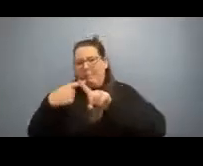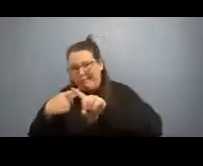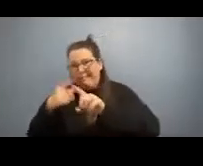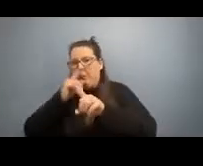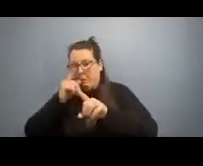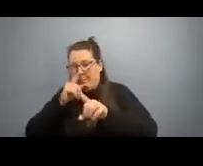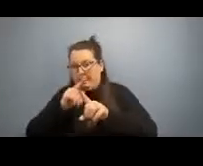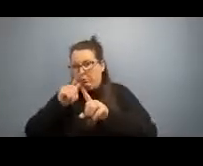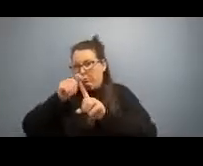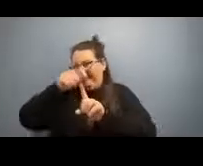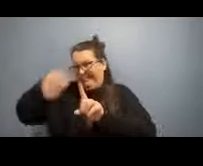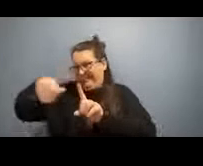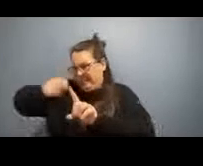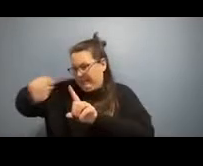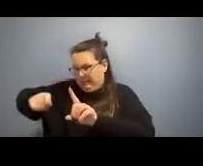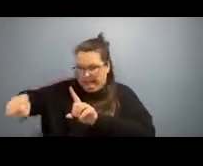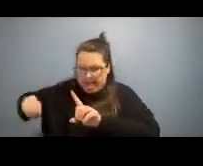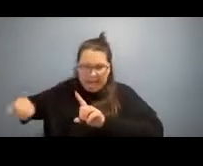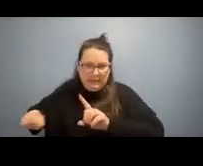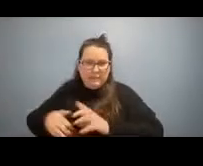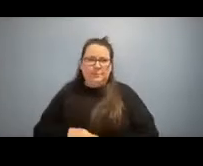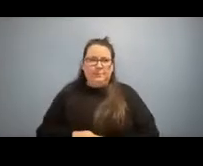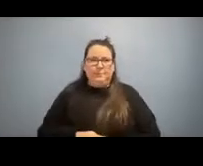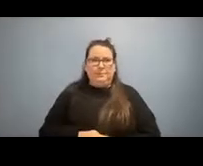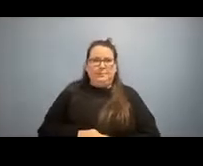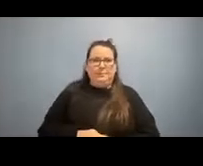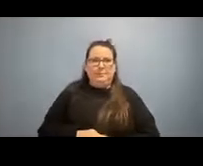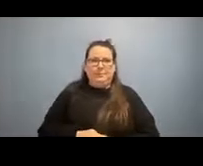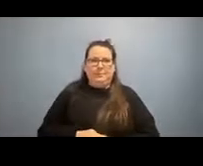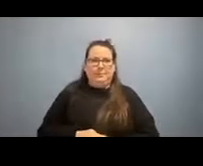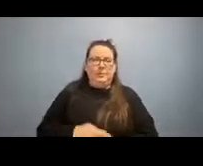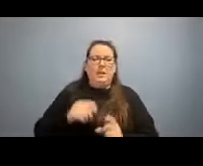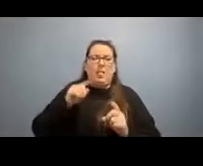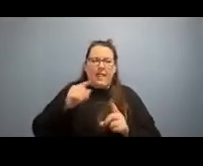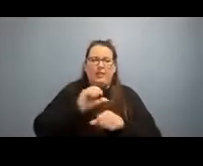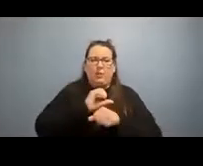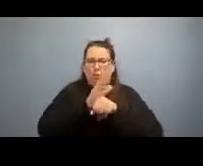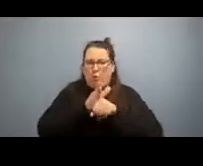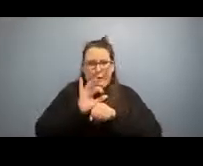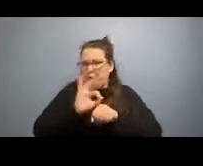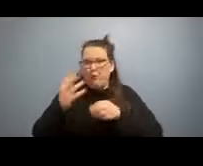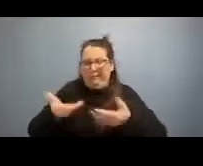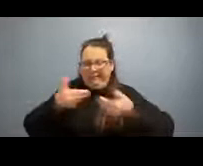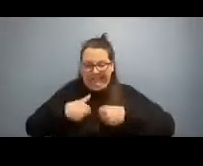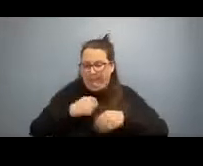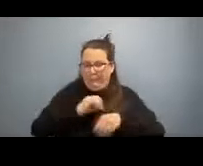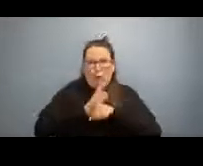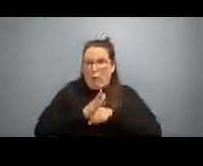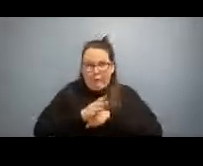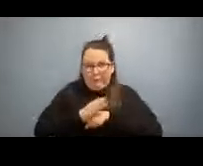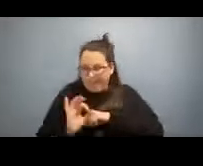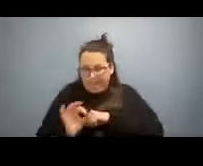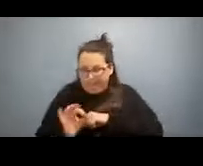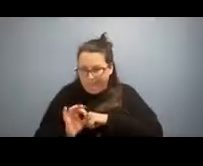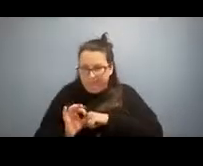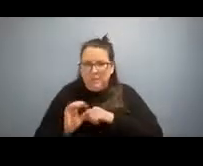those increased for severe illnesses as well. COVID-19 vaccine will not give you COVID-19. Also, there's